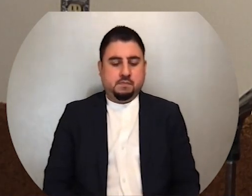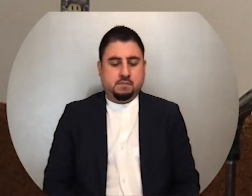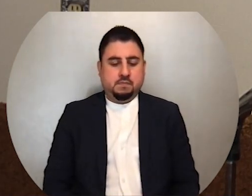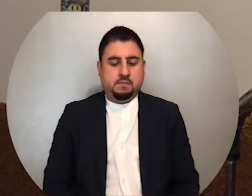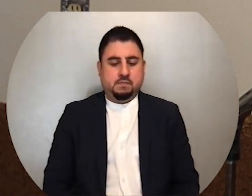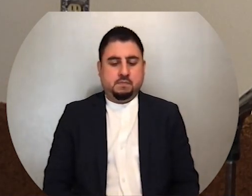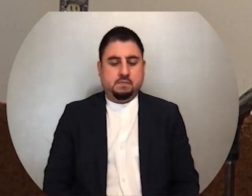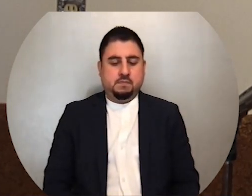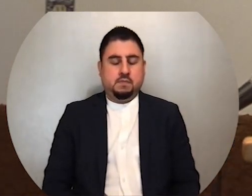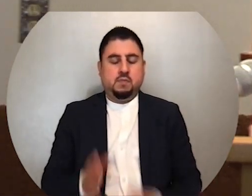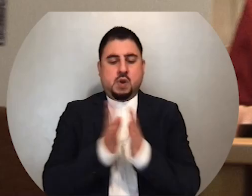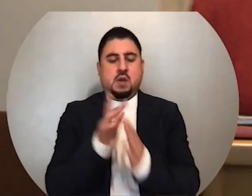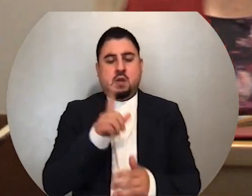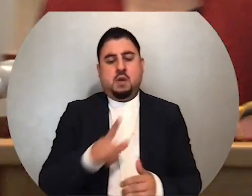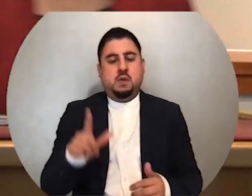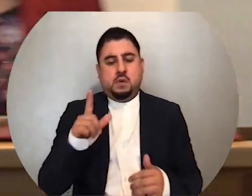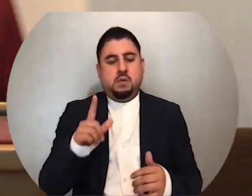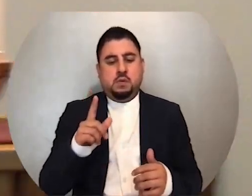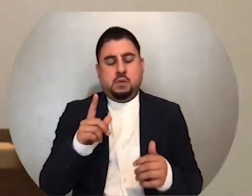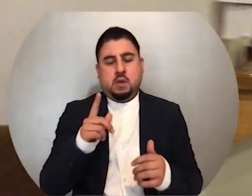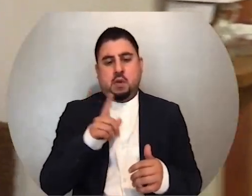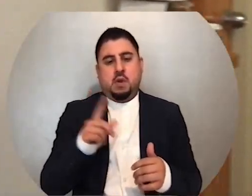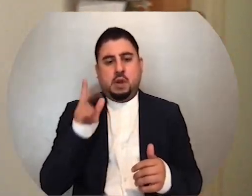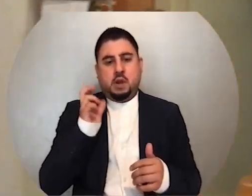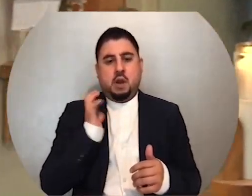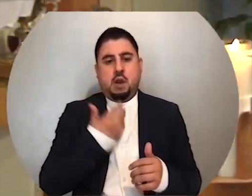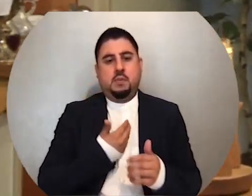Let us pray to the Lord. Lord, hear our